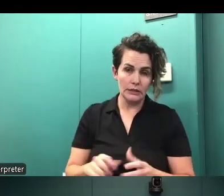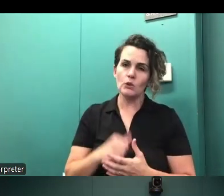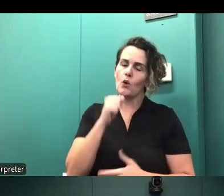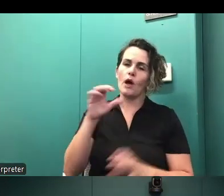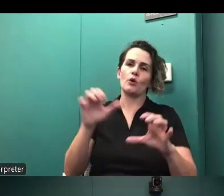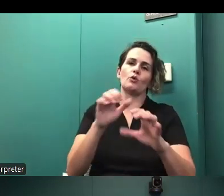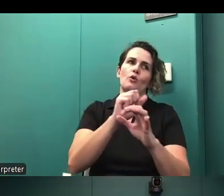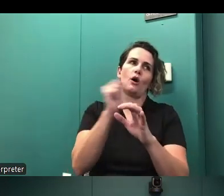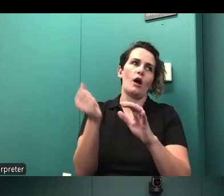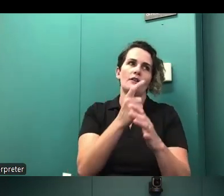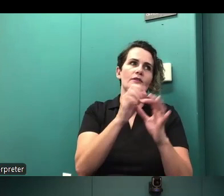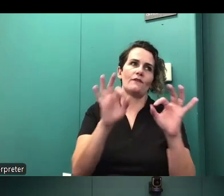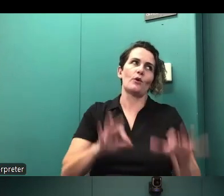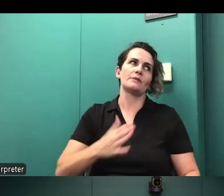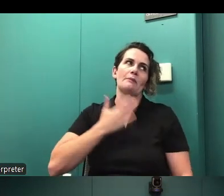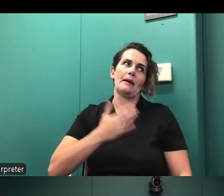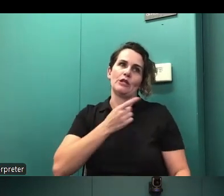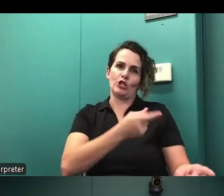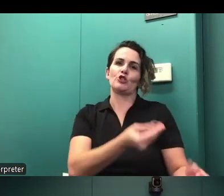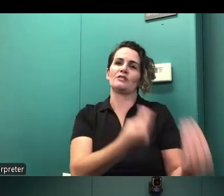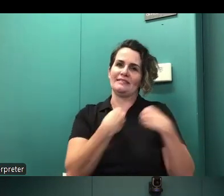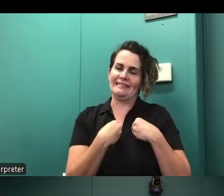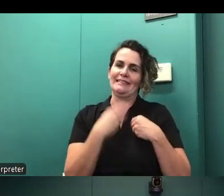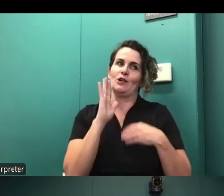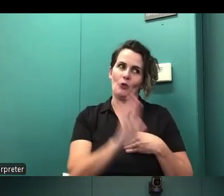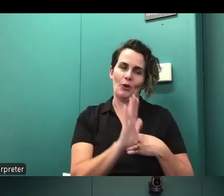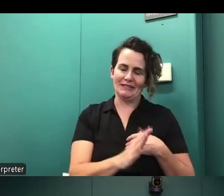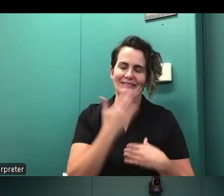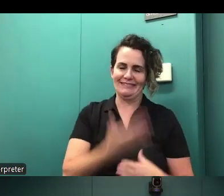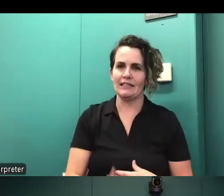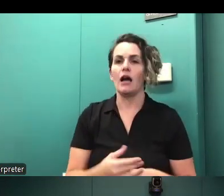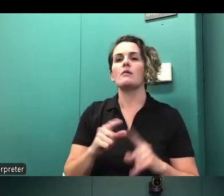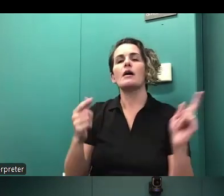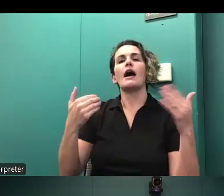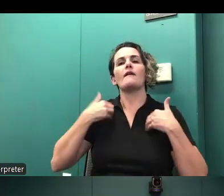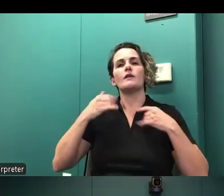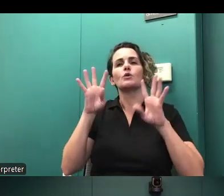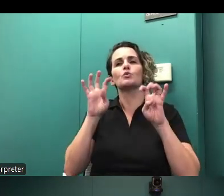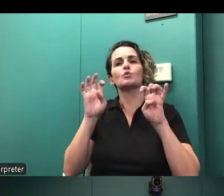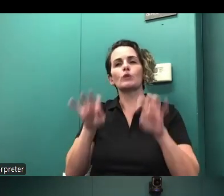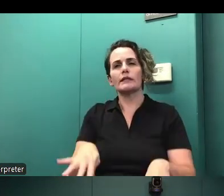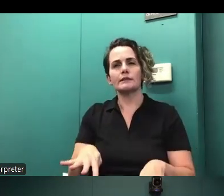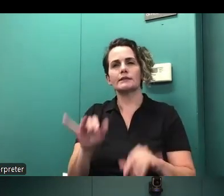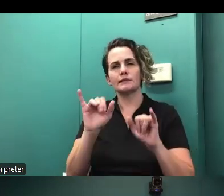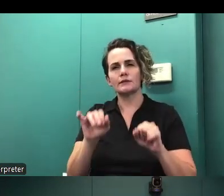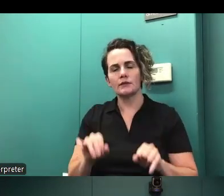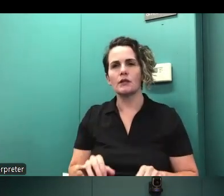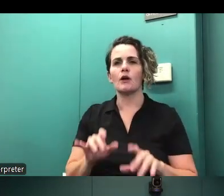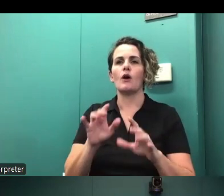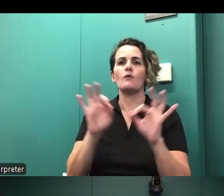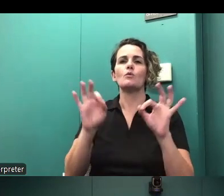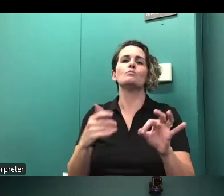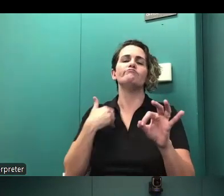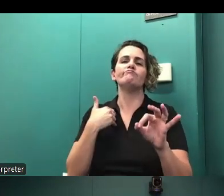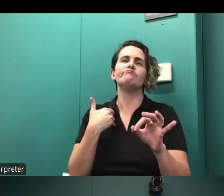all these forms. I'm excited that you're sharing them, but I do have like a quiz form that I have all